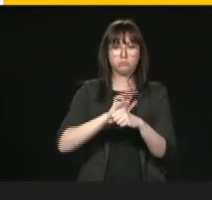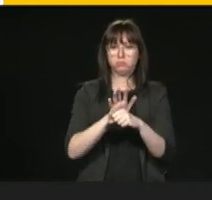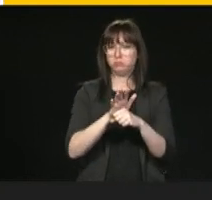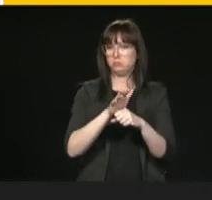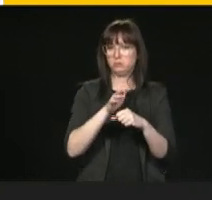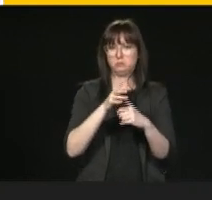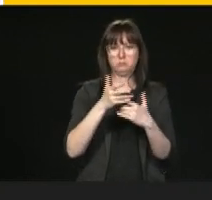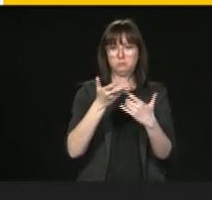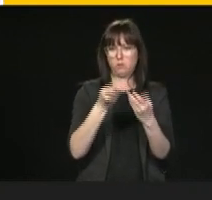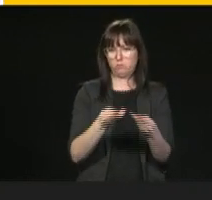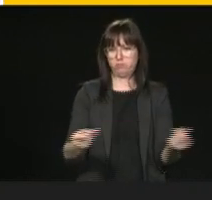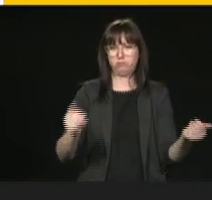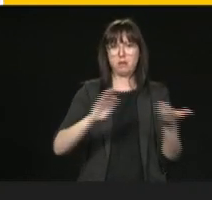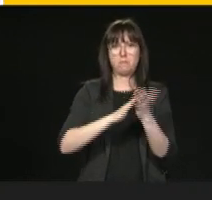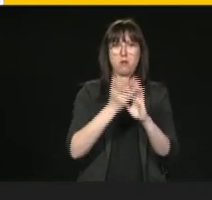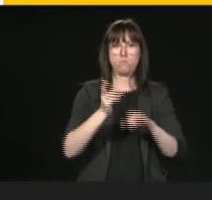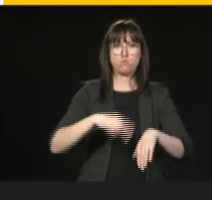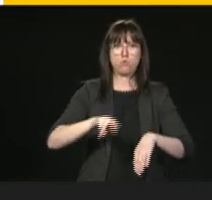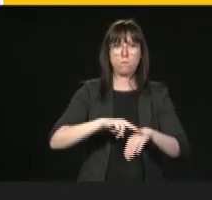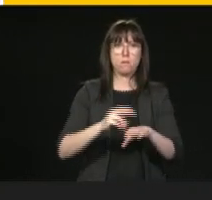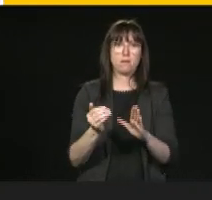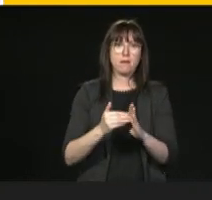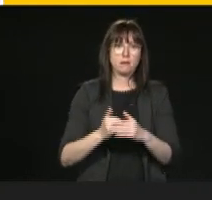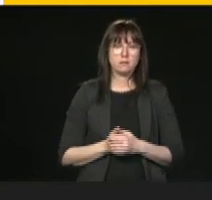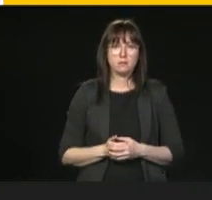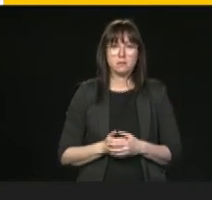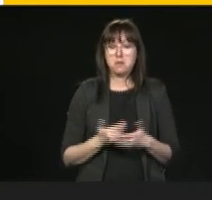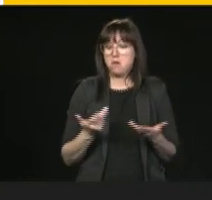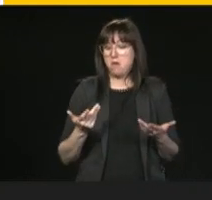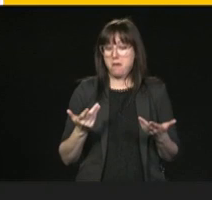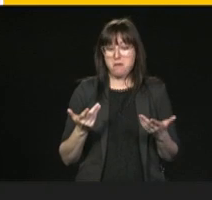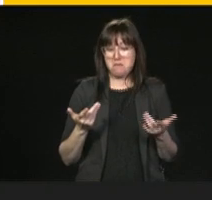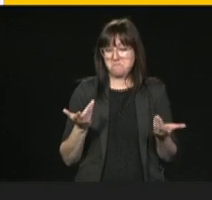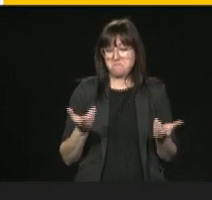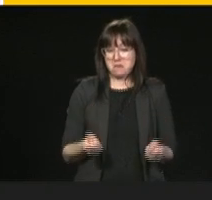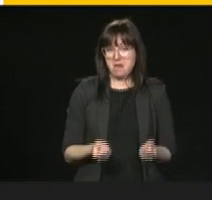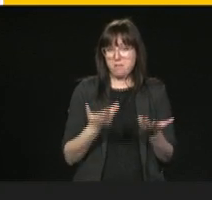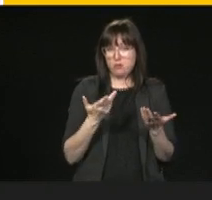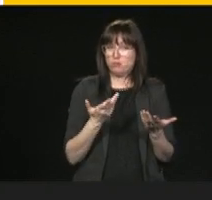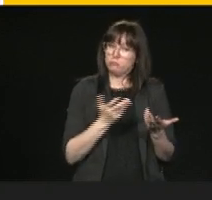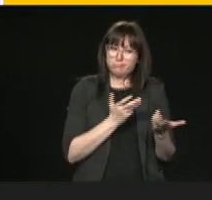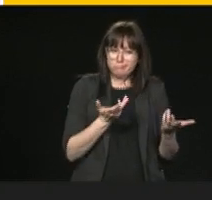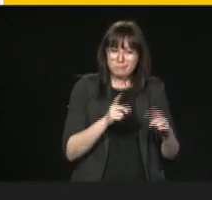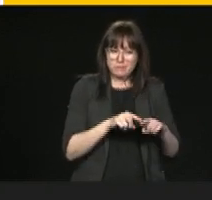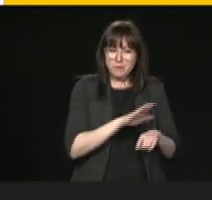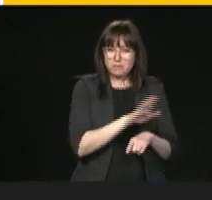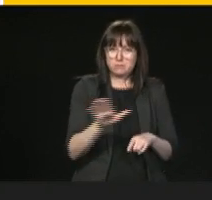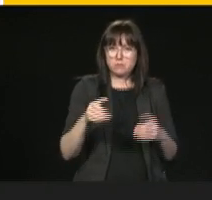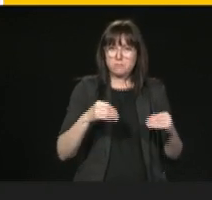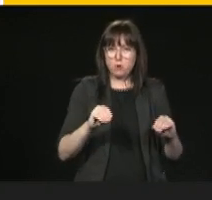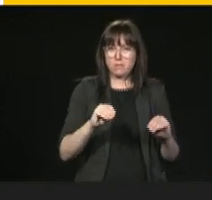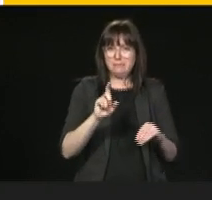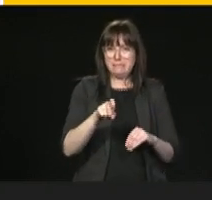the size is whatever market conditions demand. Thank you. We will be taking one last